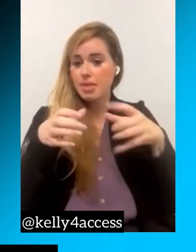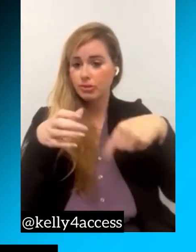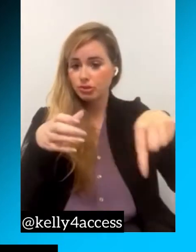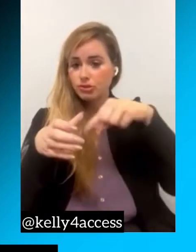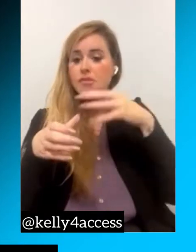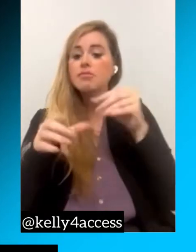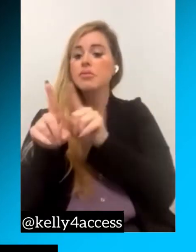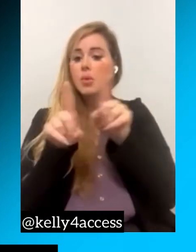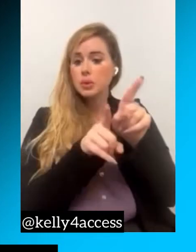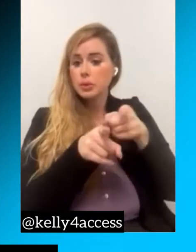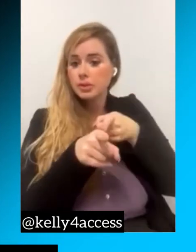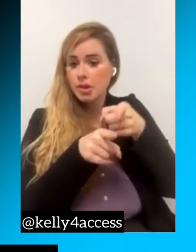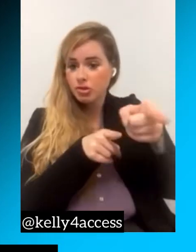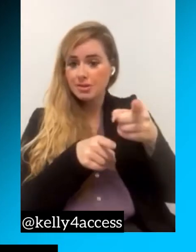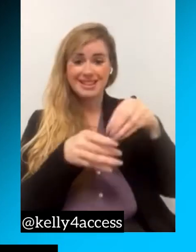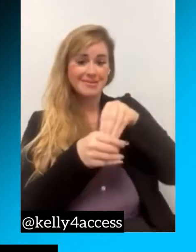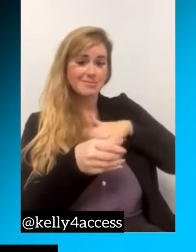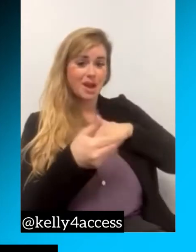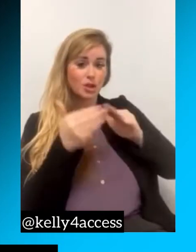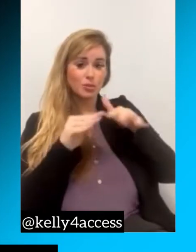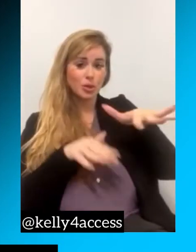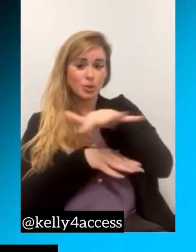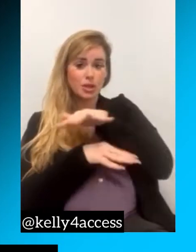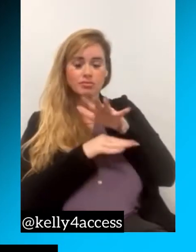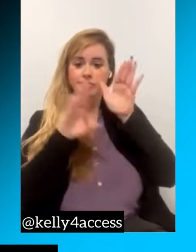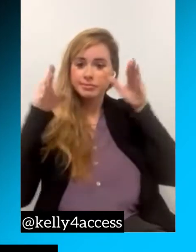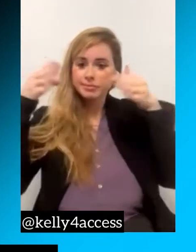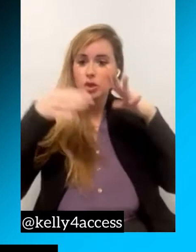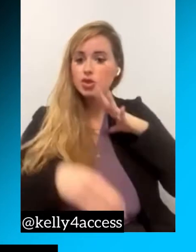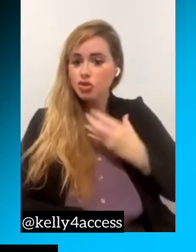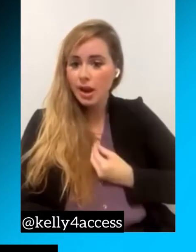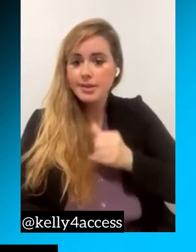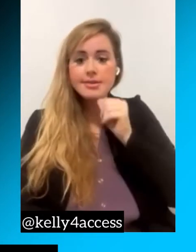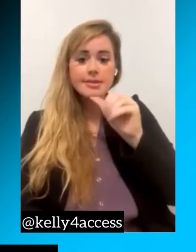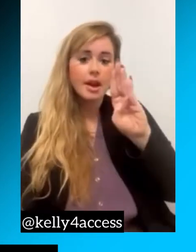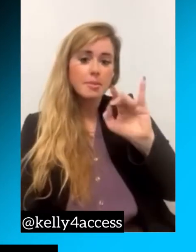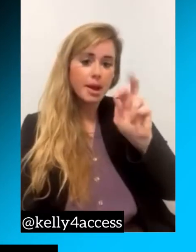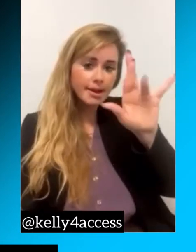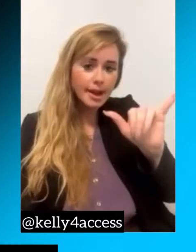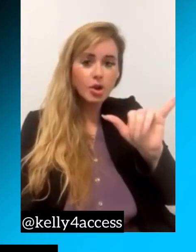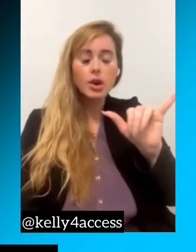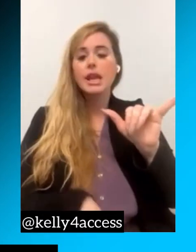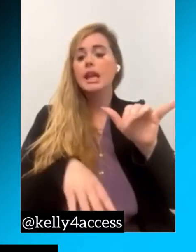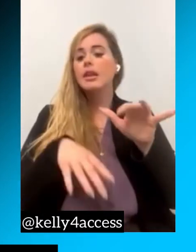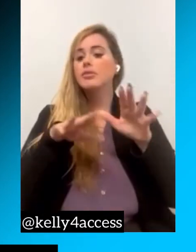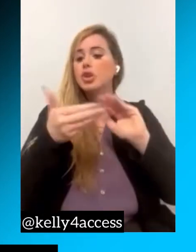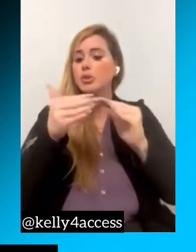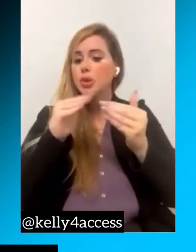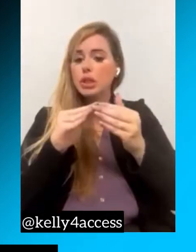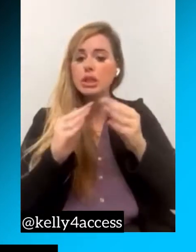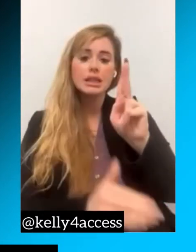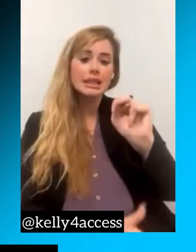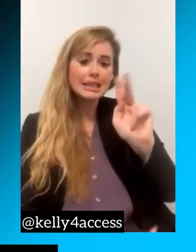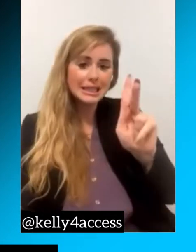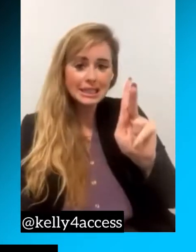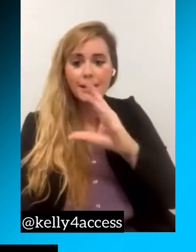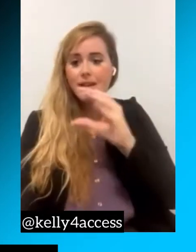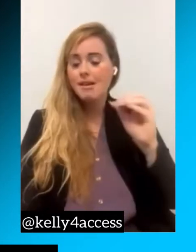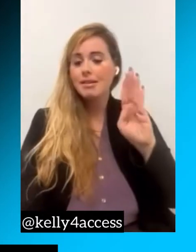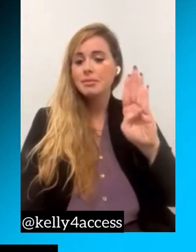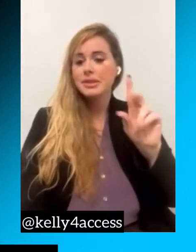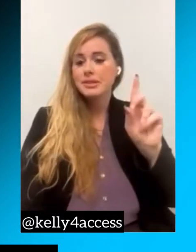specialize within my communities of the trans and non-binary communities, kink and BDSM involved communities, and as well